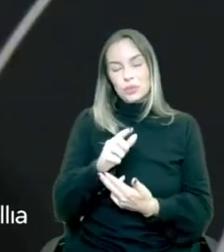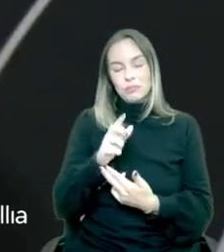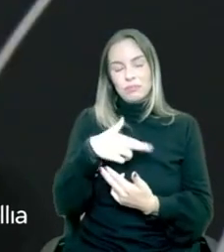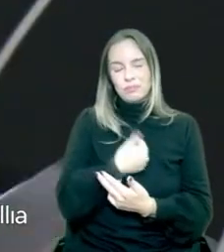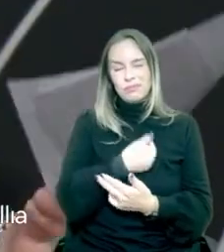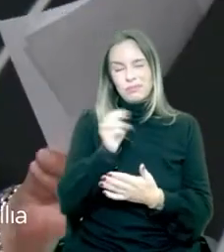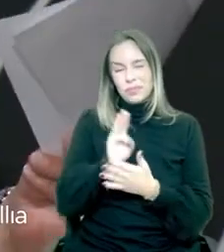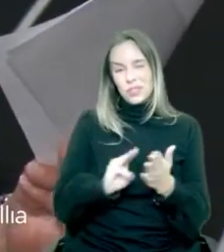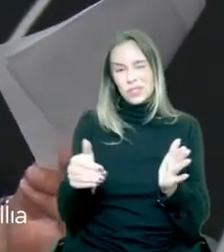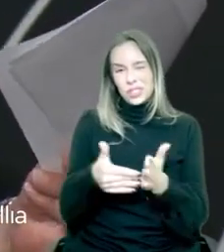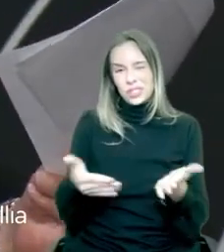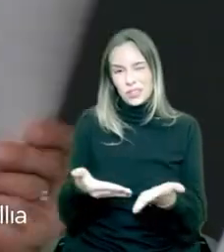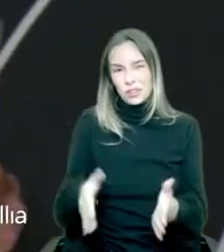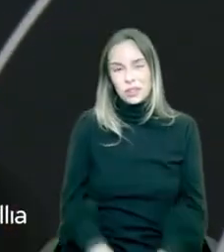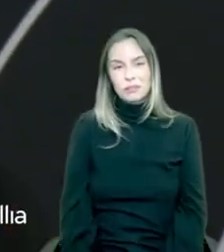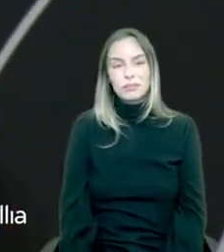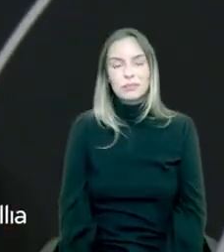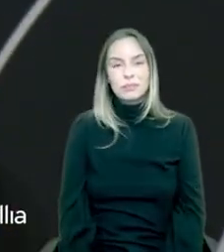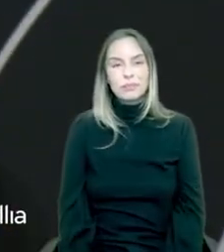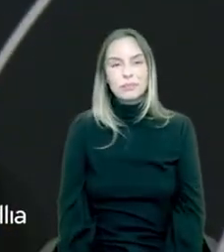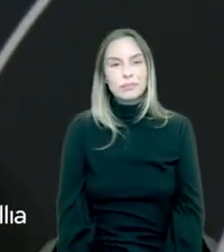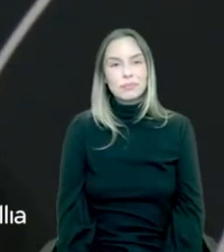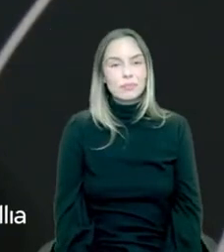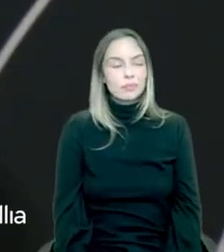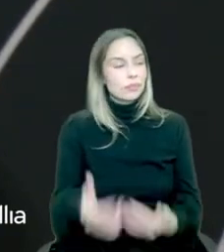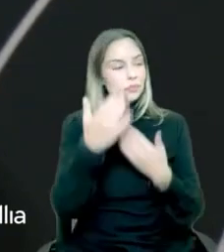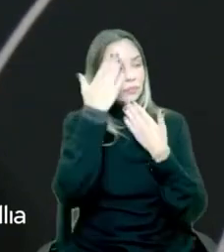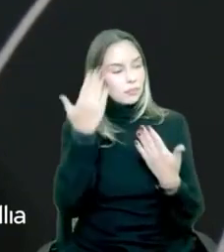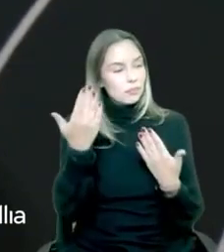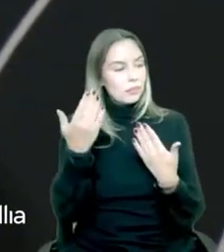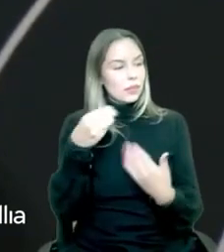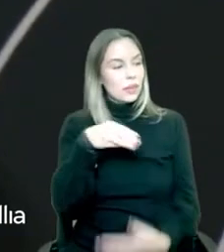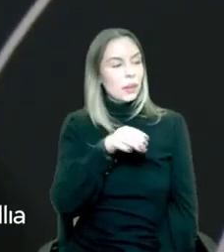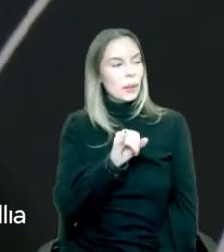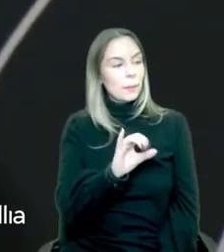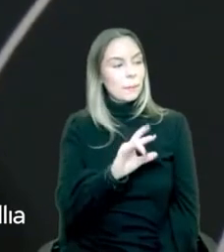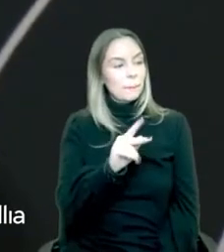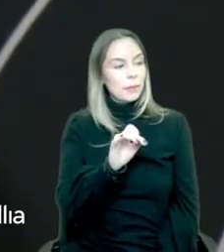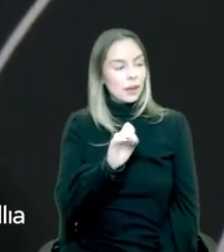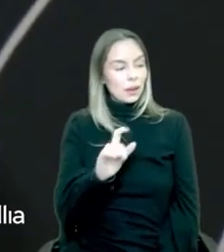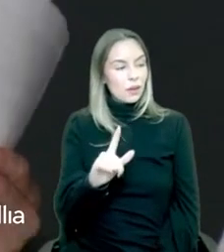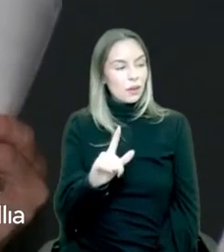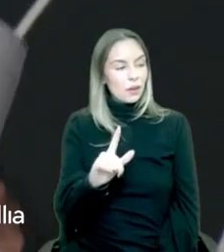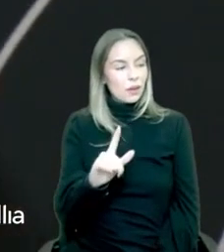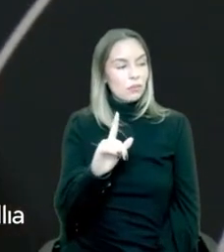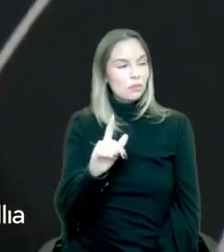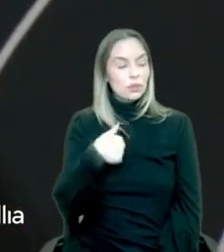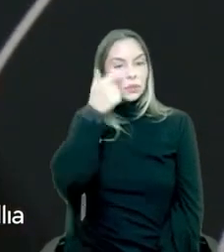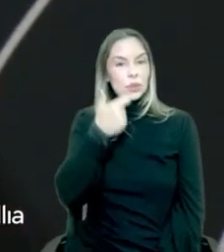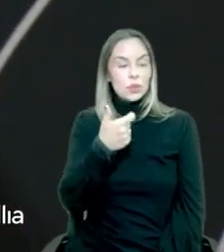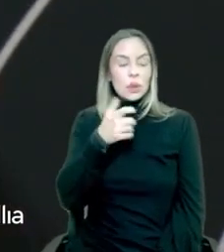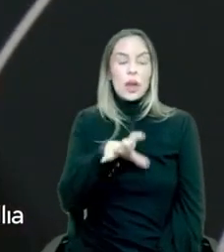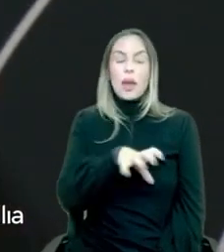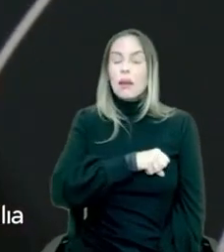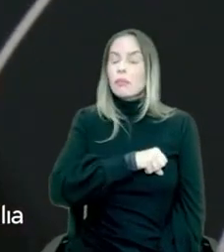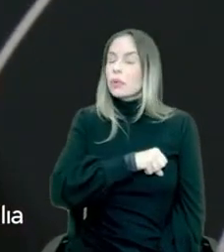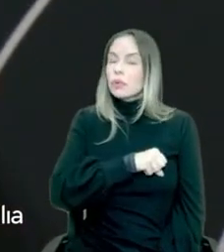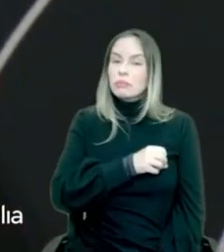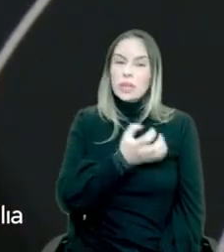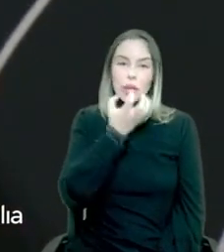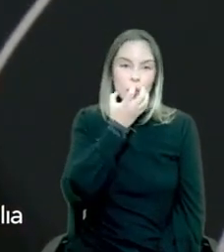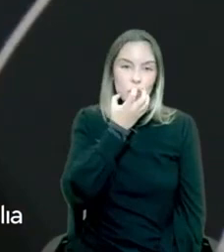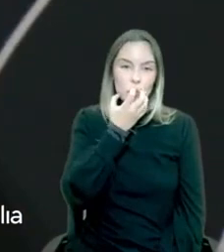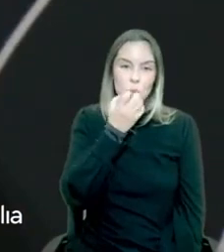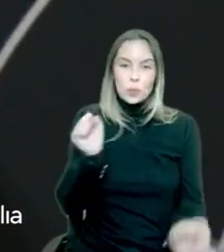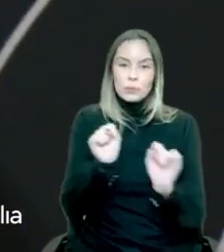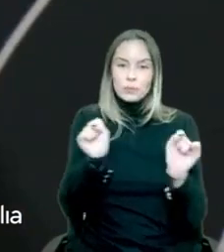you. Michael, I'm a huge dog lover. Two dogs, and one of them